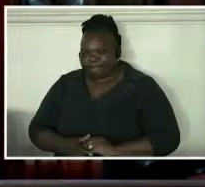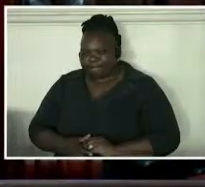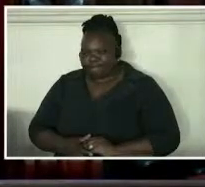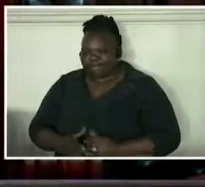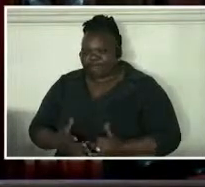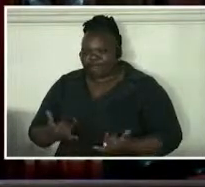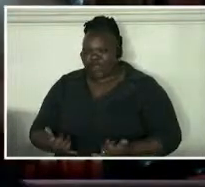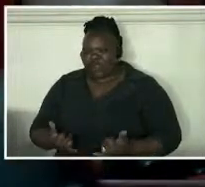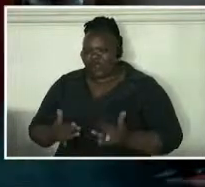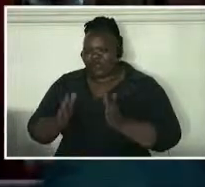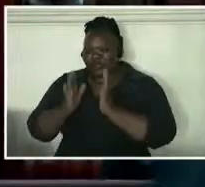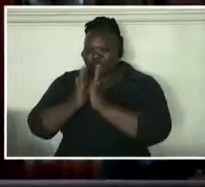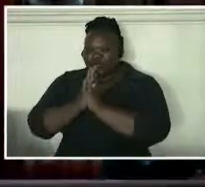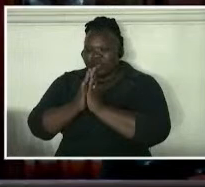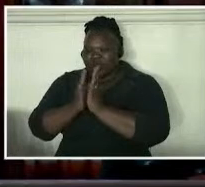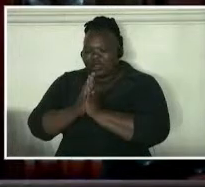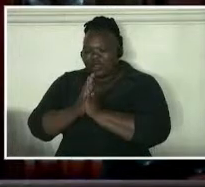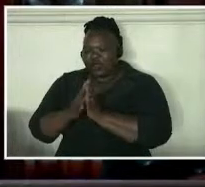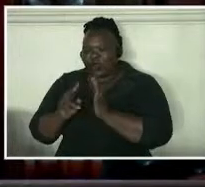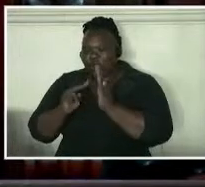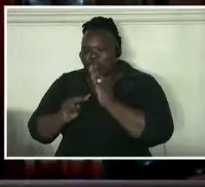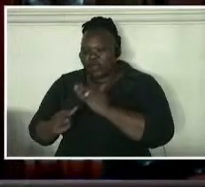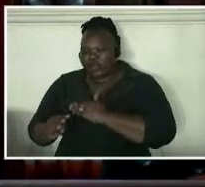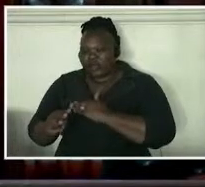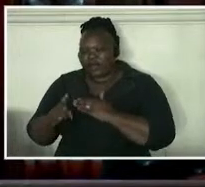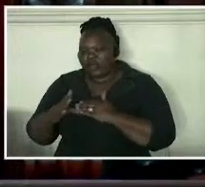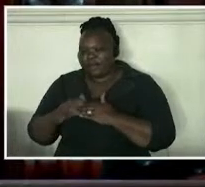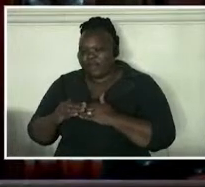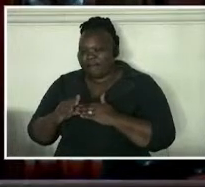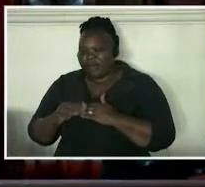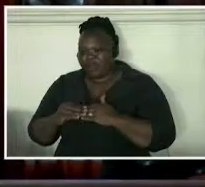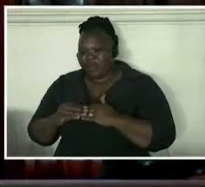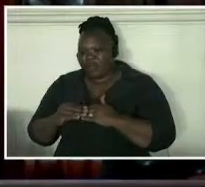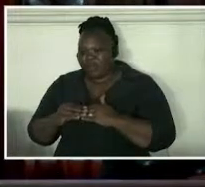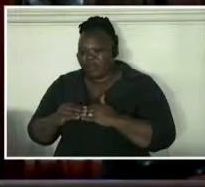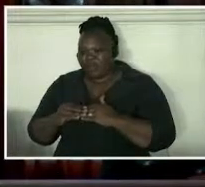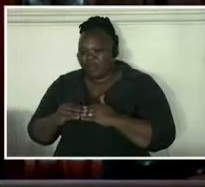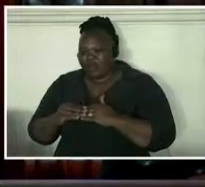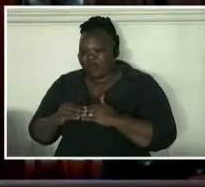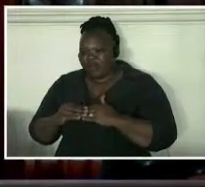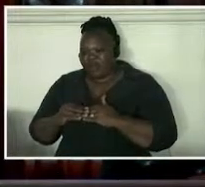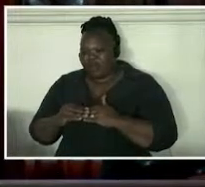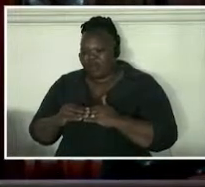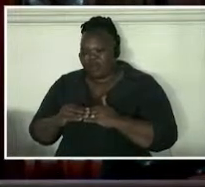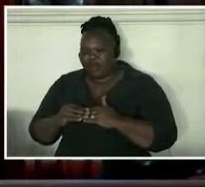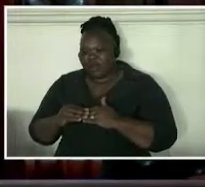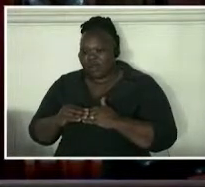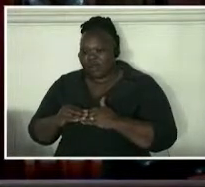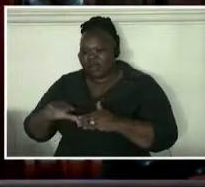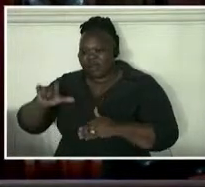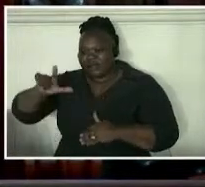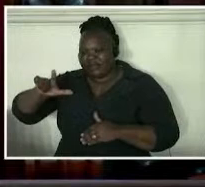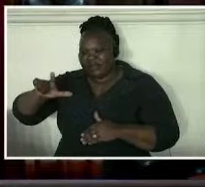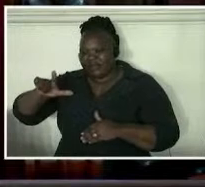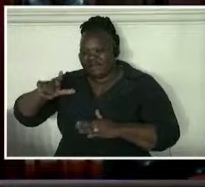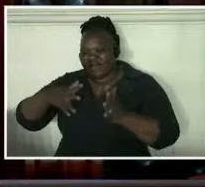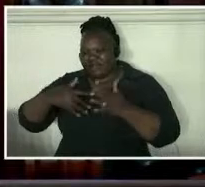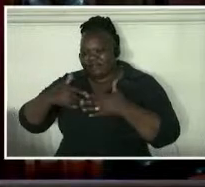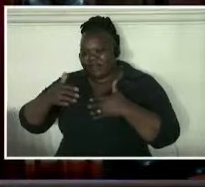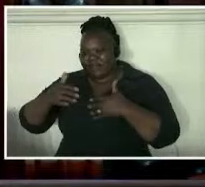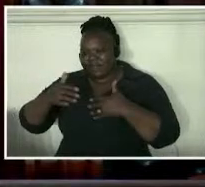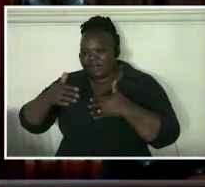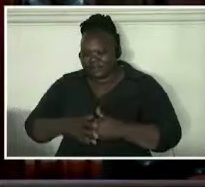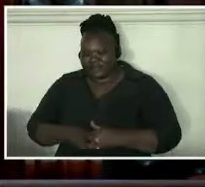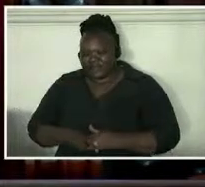we are now call upon the honorable member who is allocated seven minutes